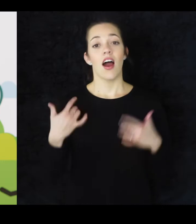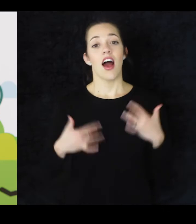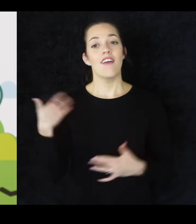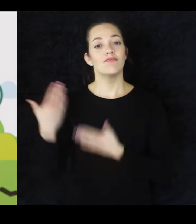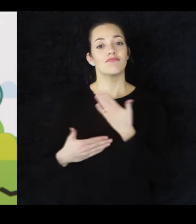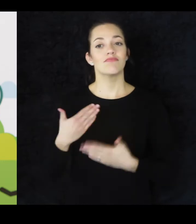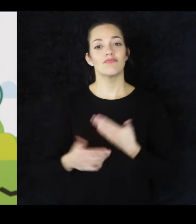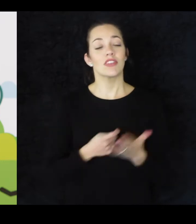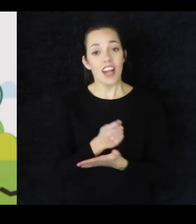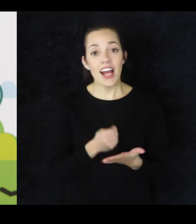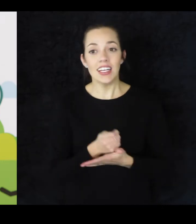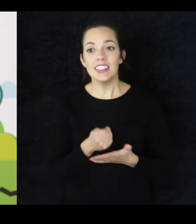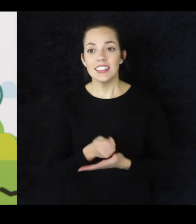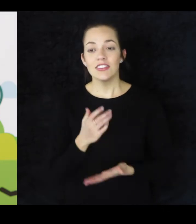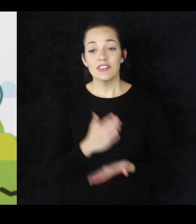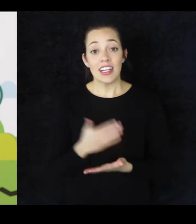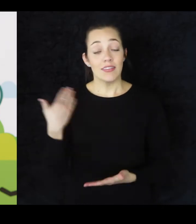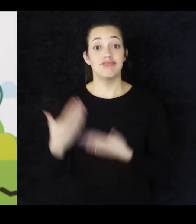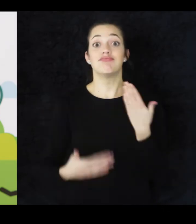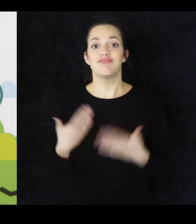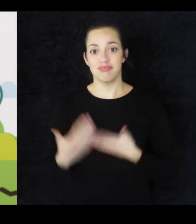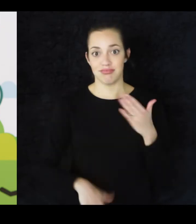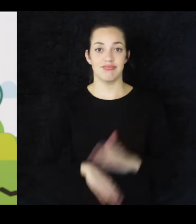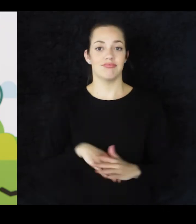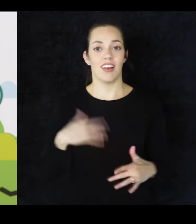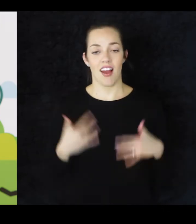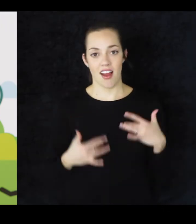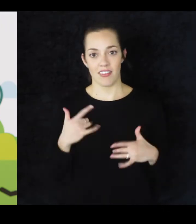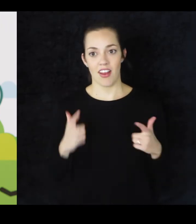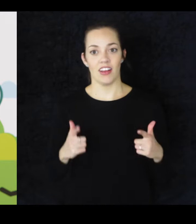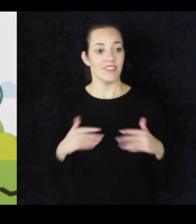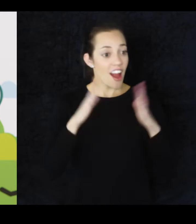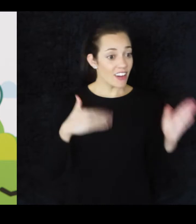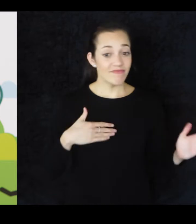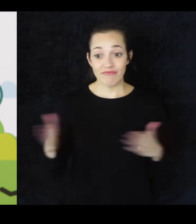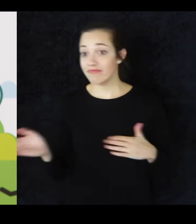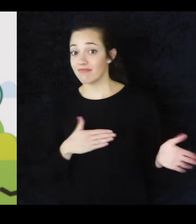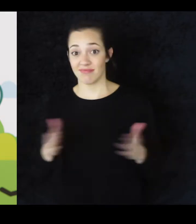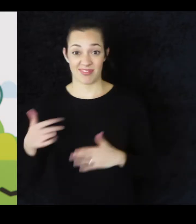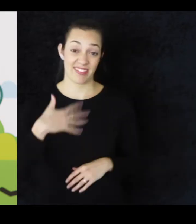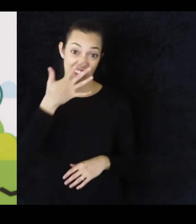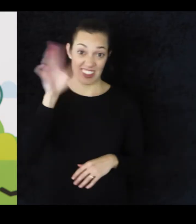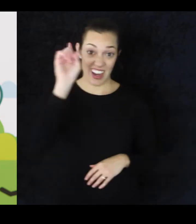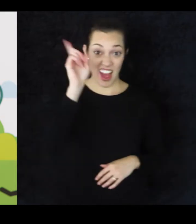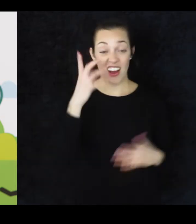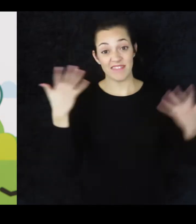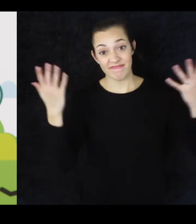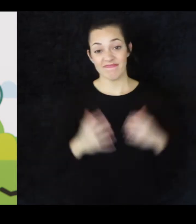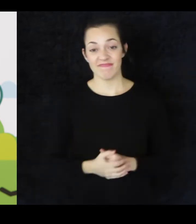My life journey of renting has been a life journey of renting. There's been a lot of places, and I'm now 50, so it's quite a